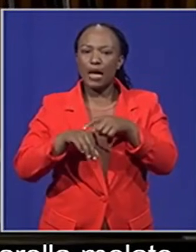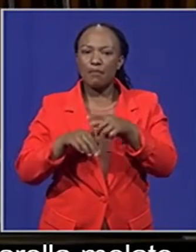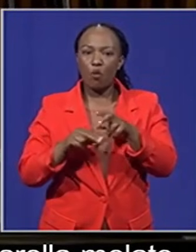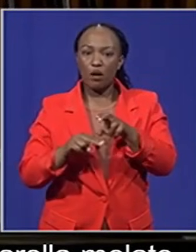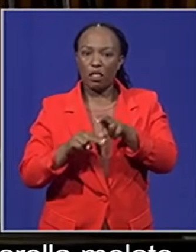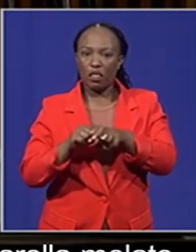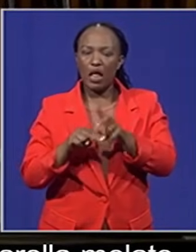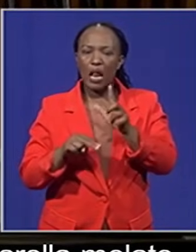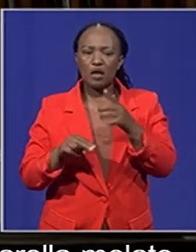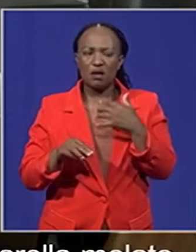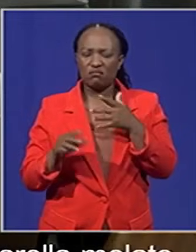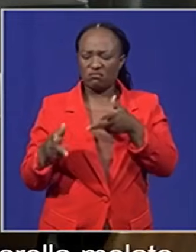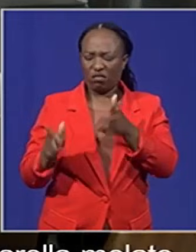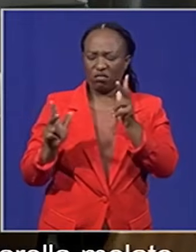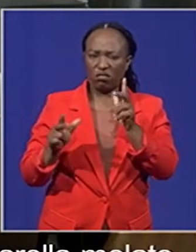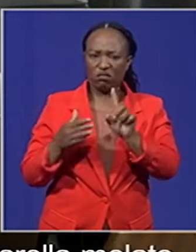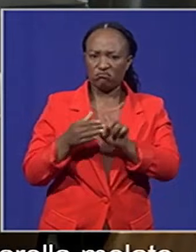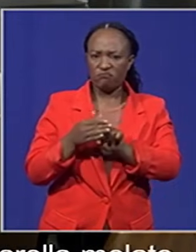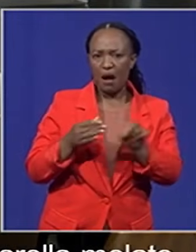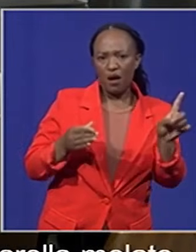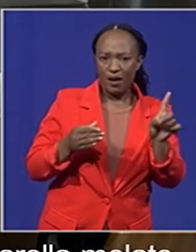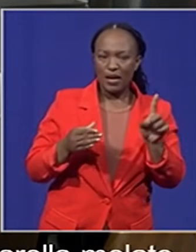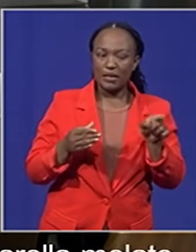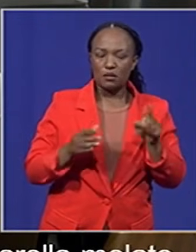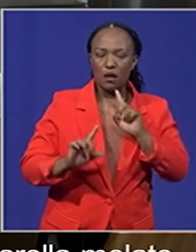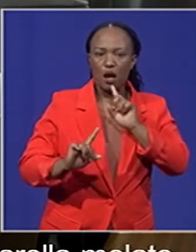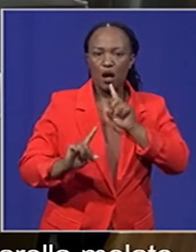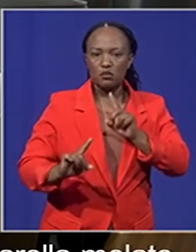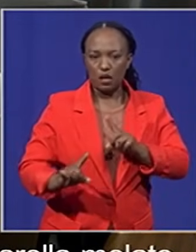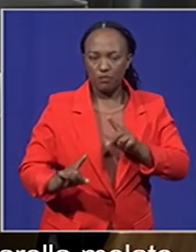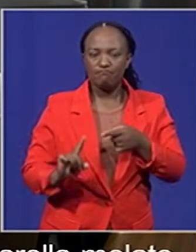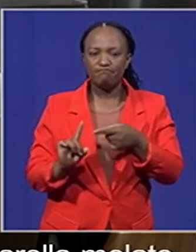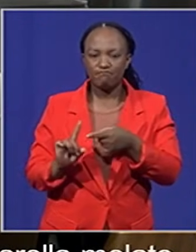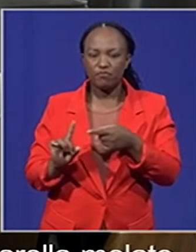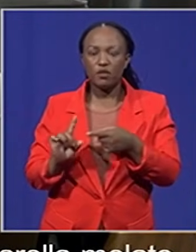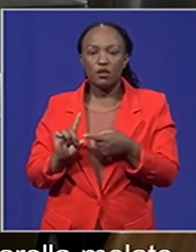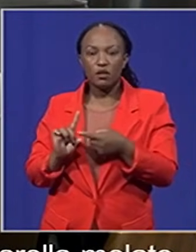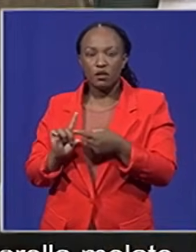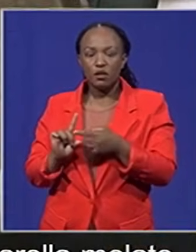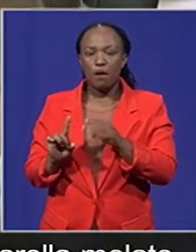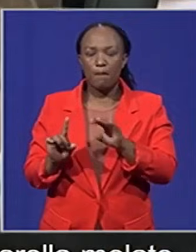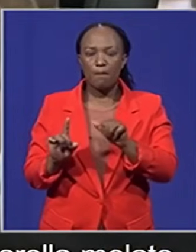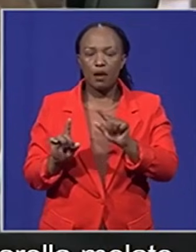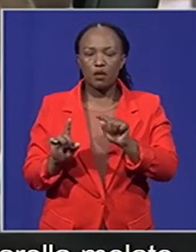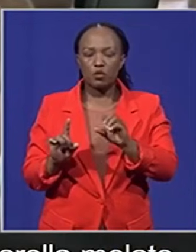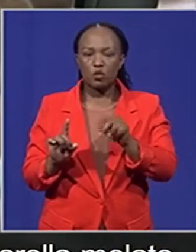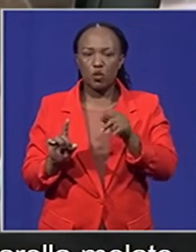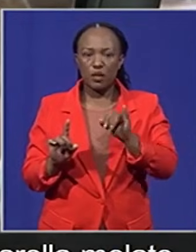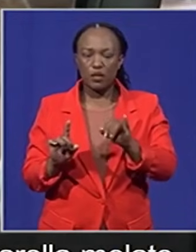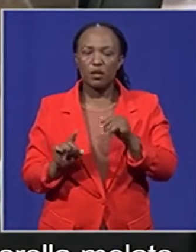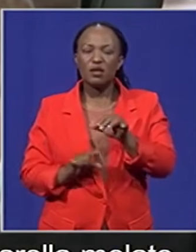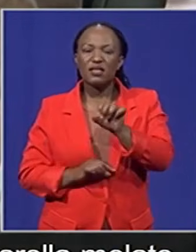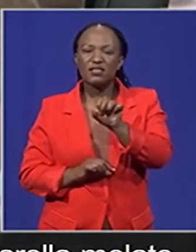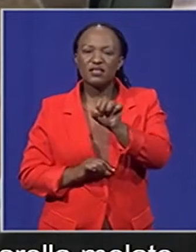tsa Nkabinde. Dithetso tseo di latela dikatlanegiso tsa ga Batohi tsa gore a mookamedi wa bosekisi wa